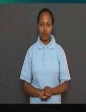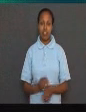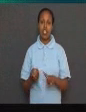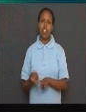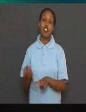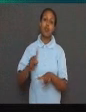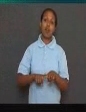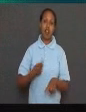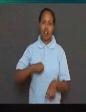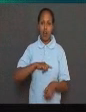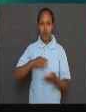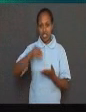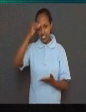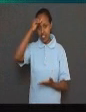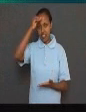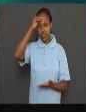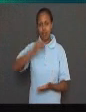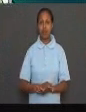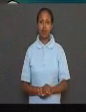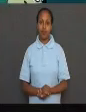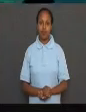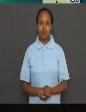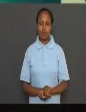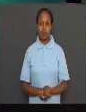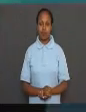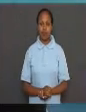Let's get back to our lesson.